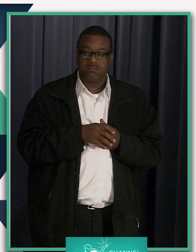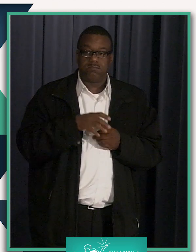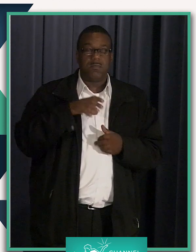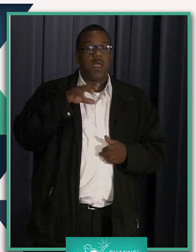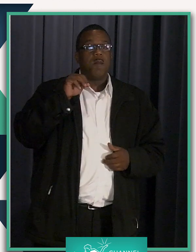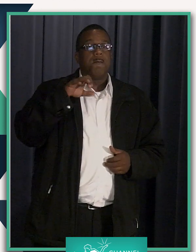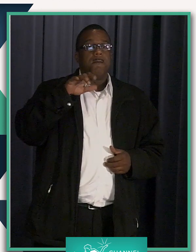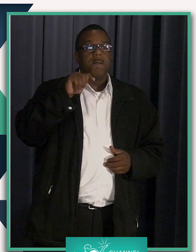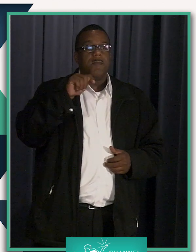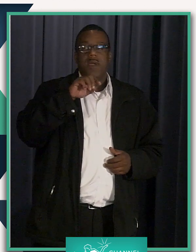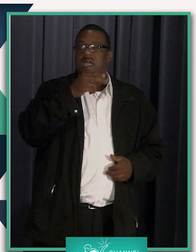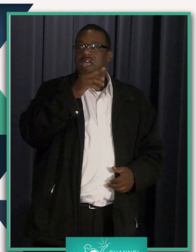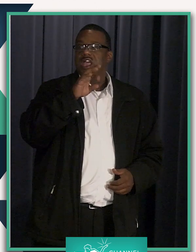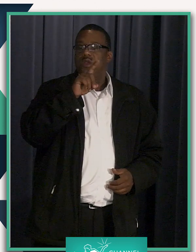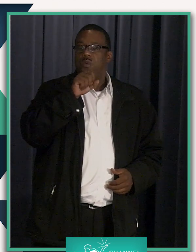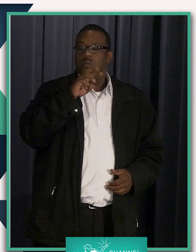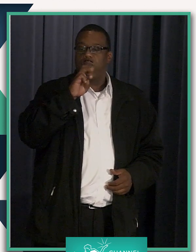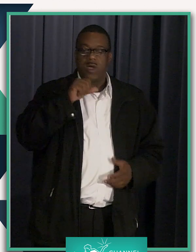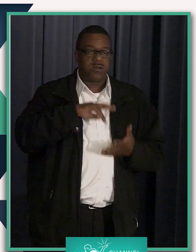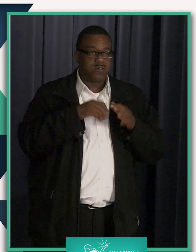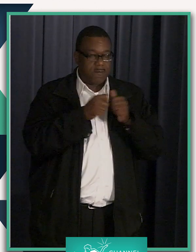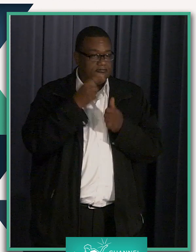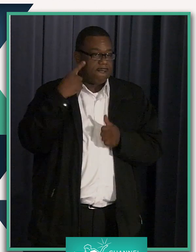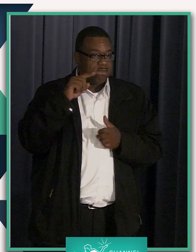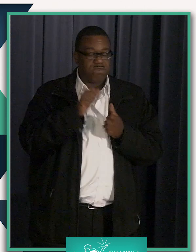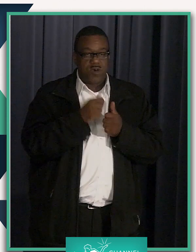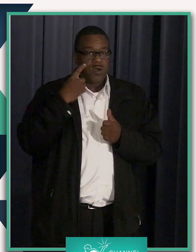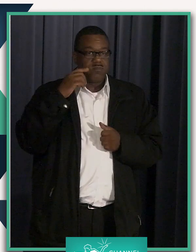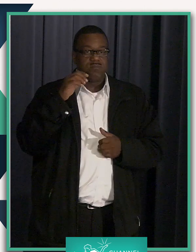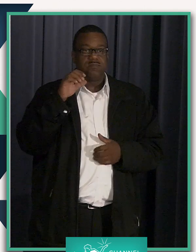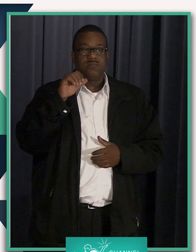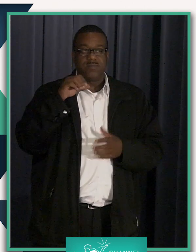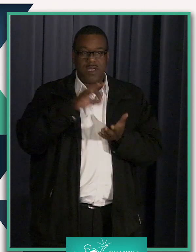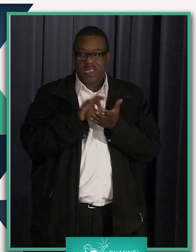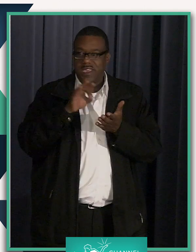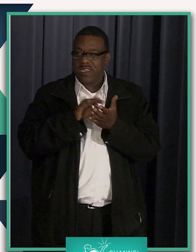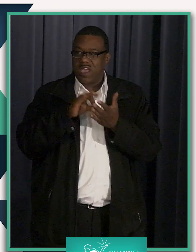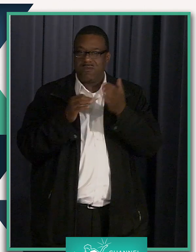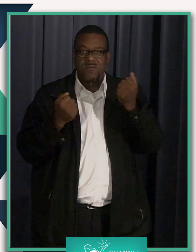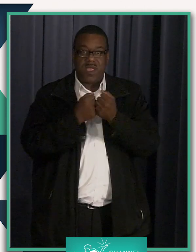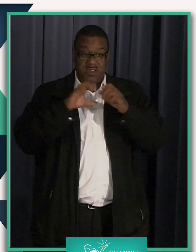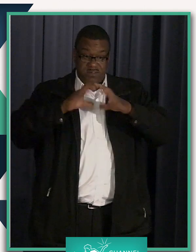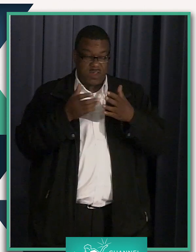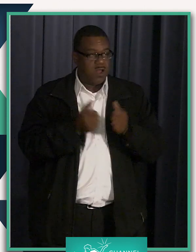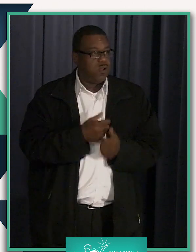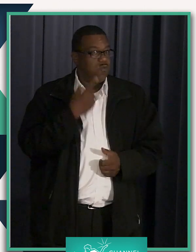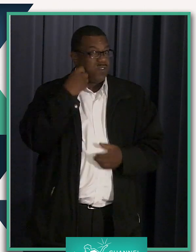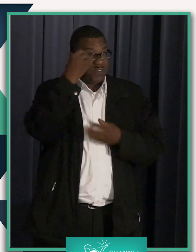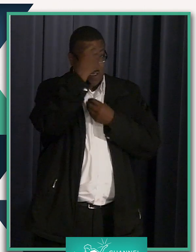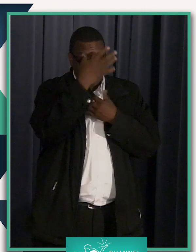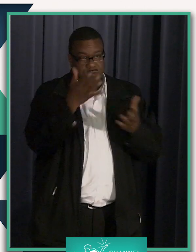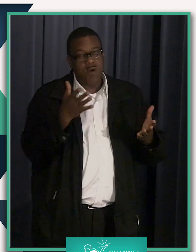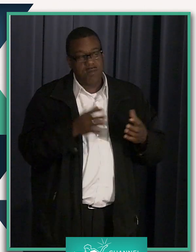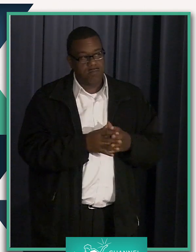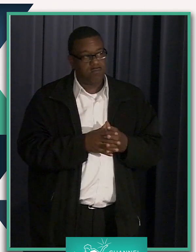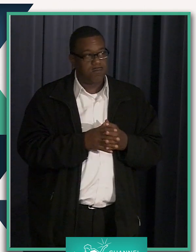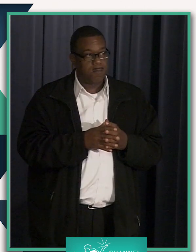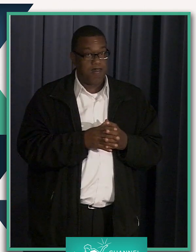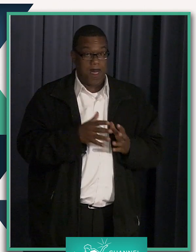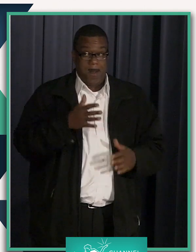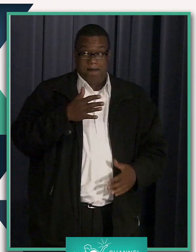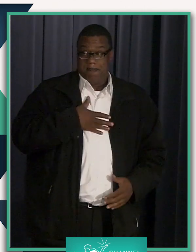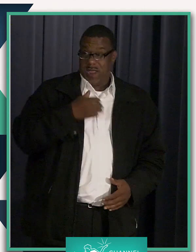the Individual Tax Programs at the Accounting Aid Society. What I have just shared with you is the extent of